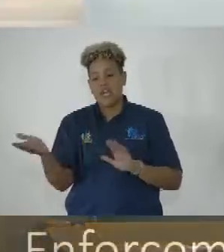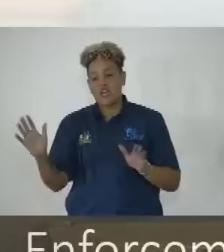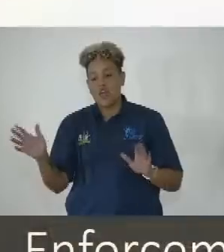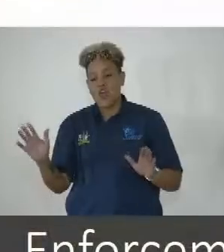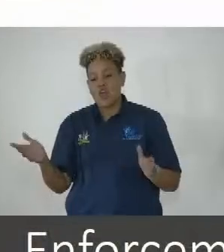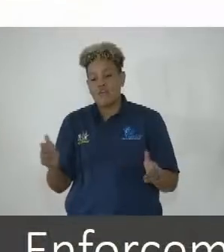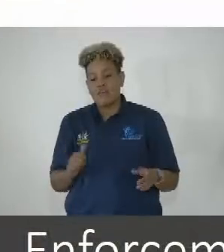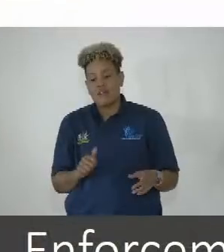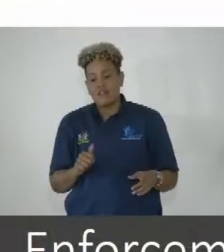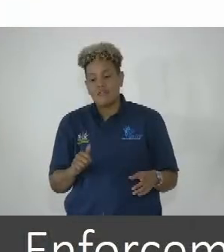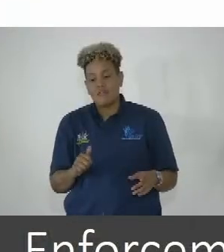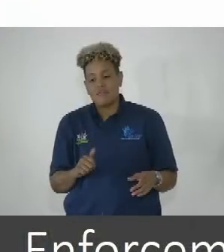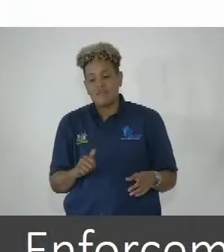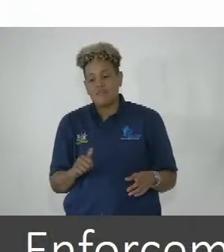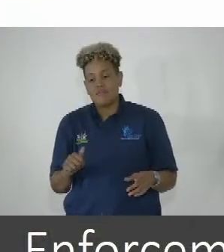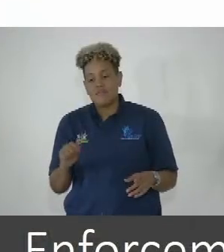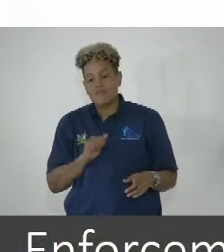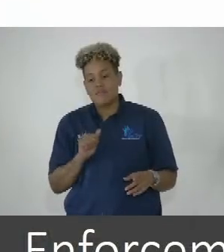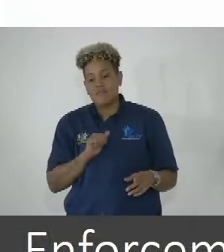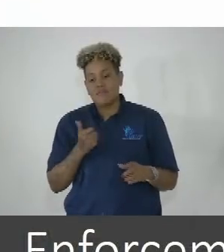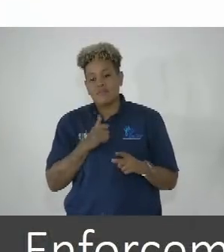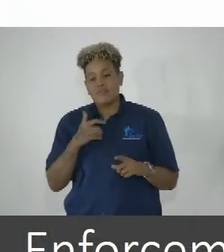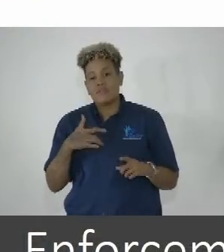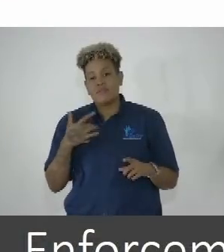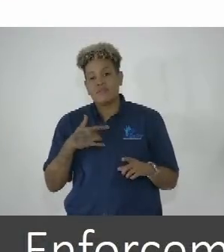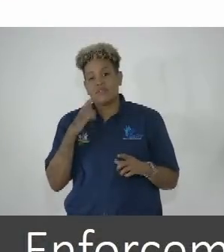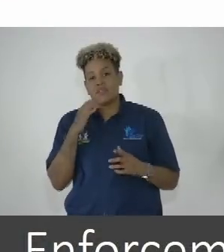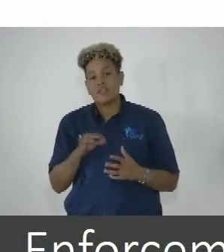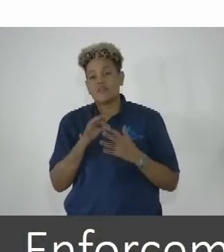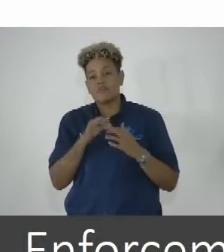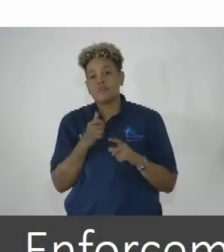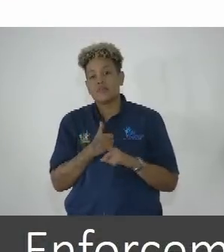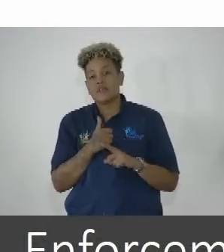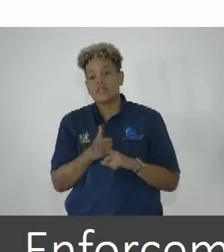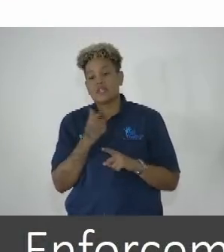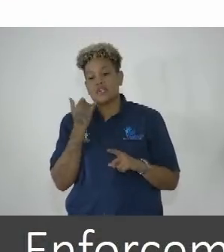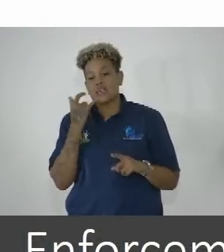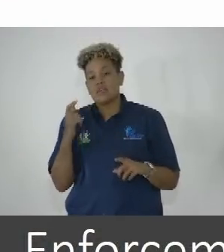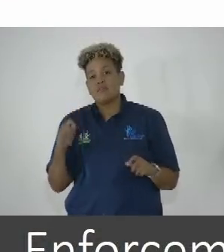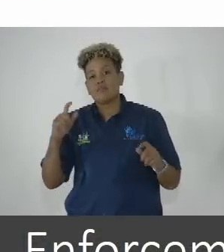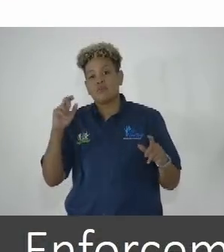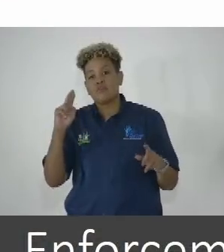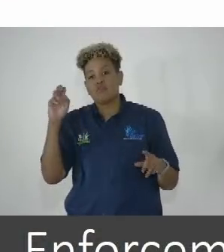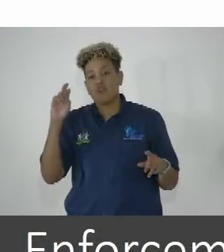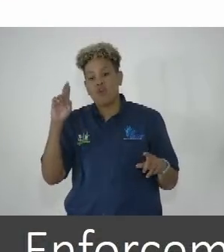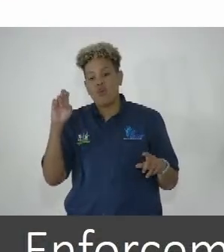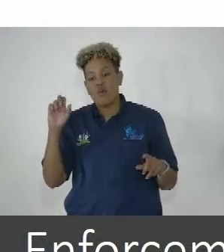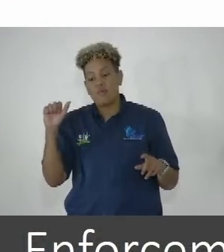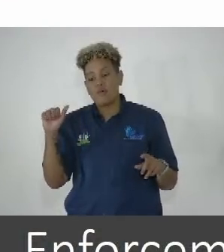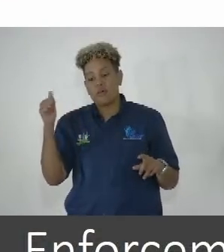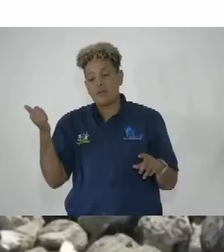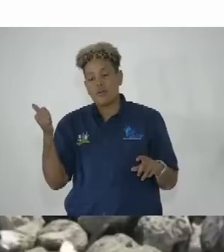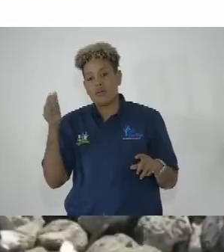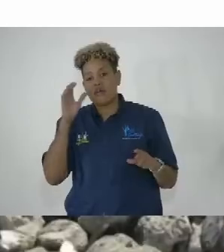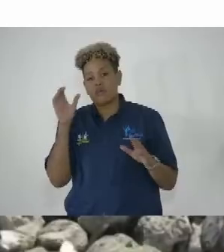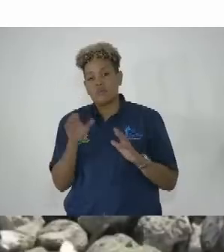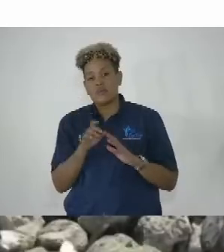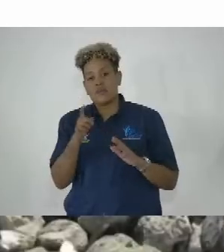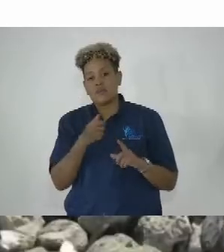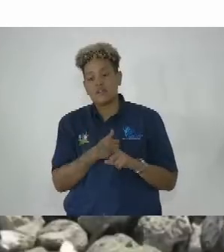know, I feel a special, if you put up the Rio Cobre, the other picture on the Rio